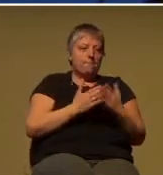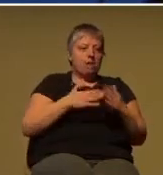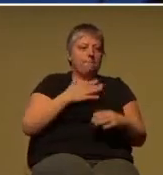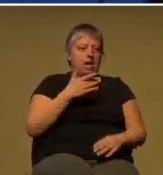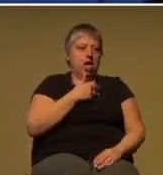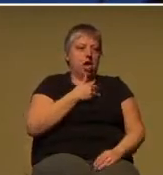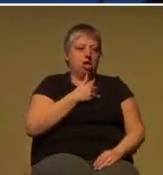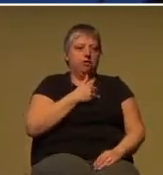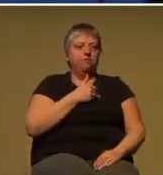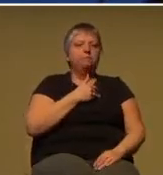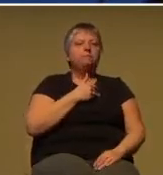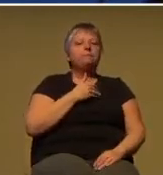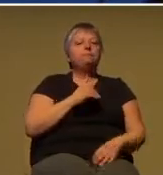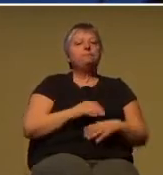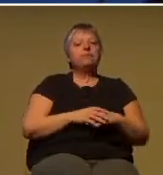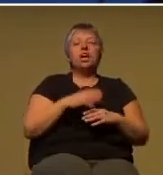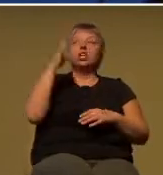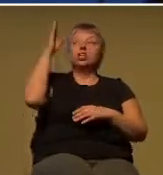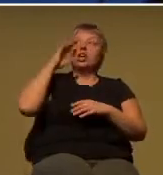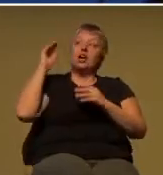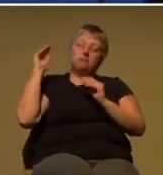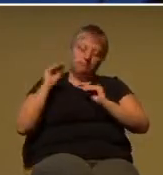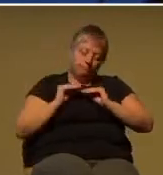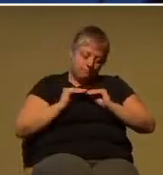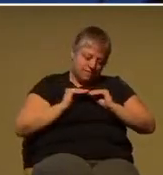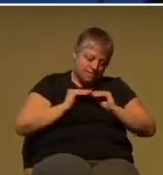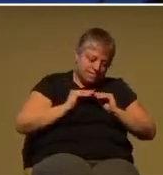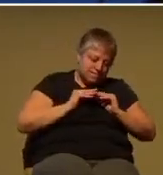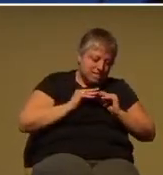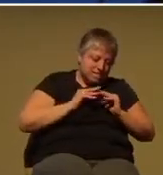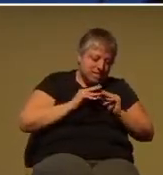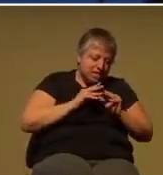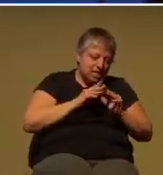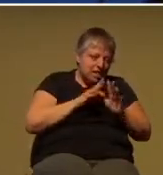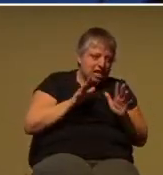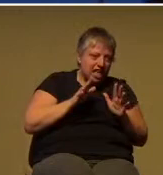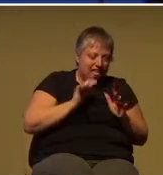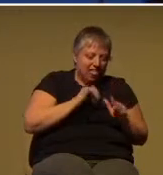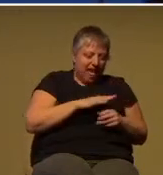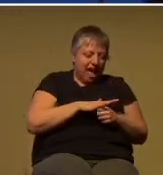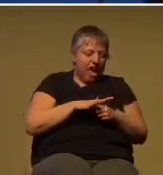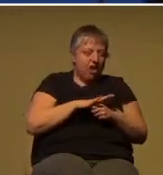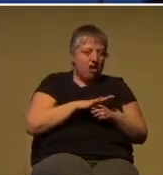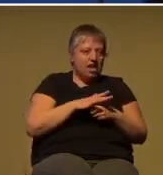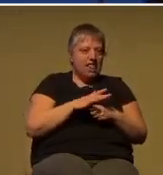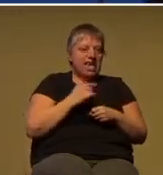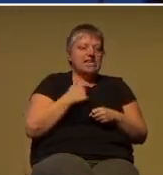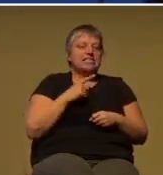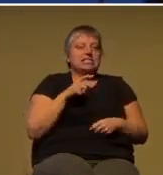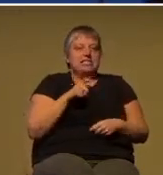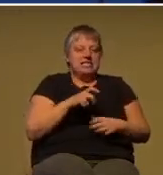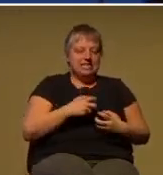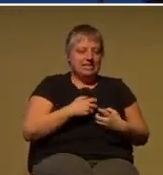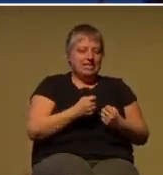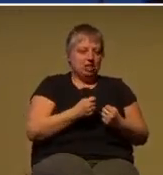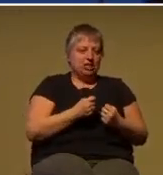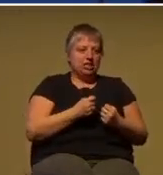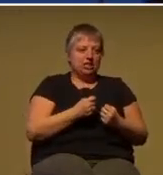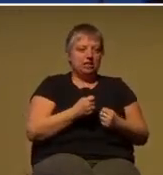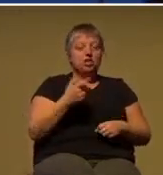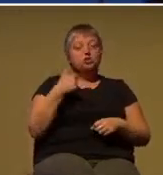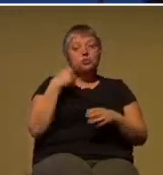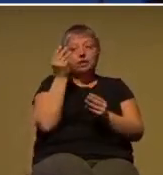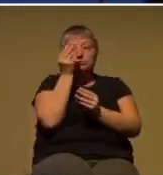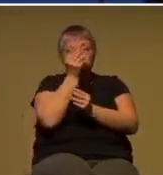shine his light in an area that needed desperate healing. And I shared that in our testimony and